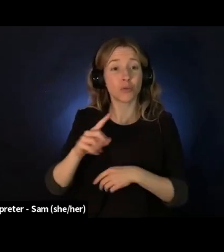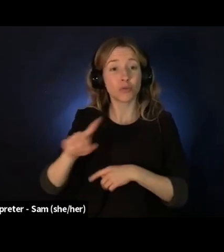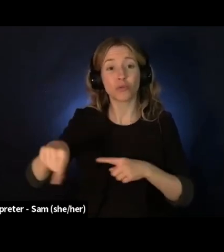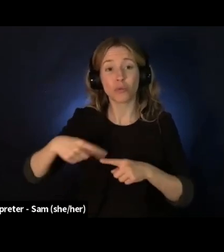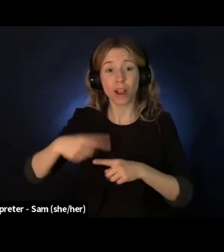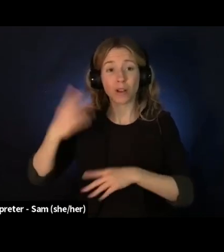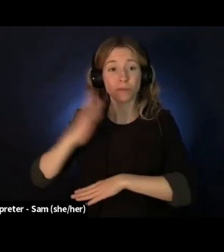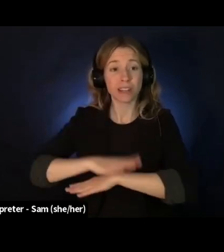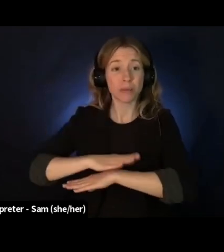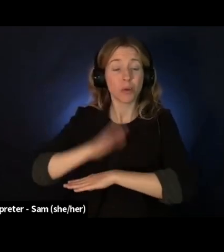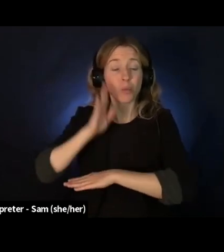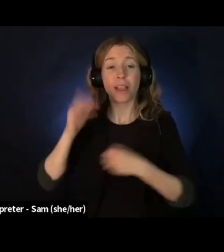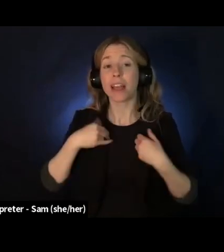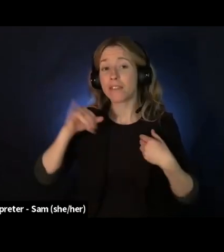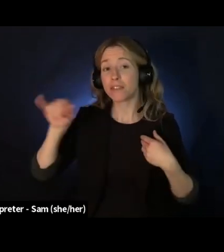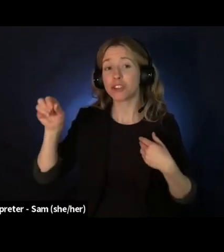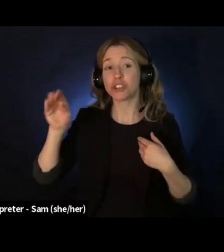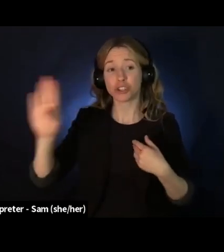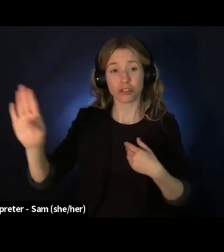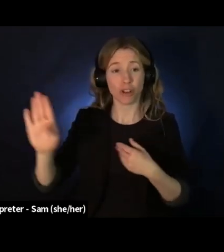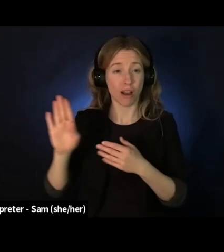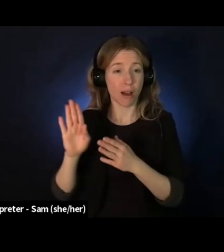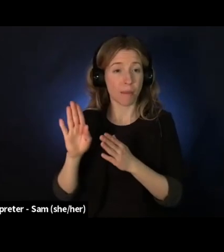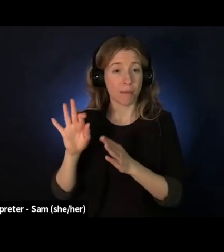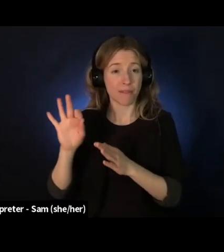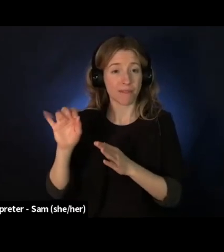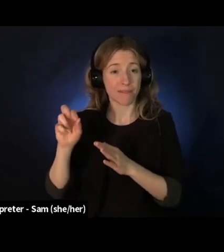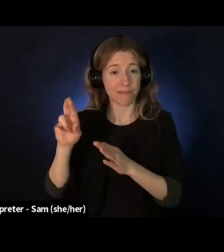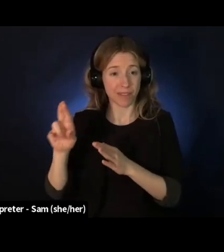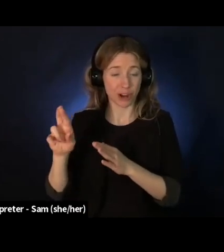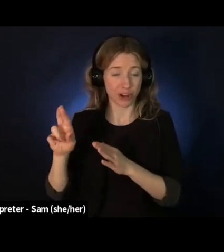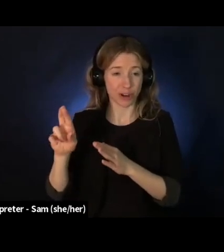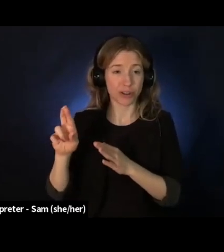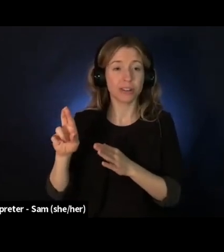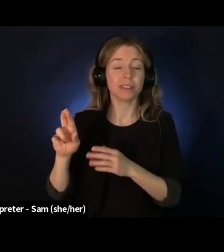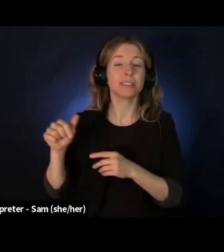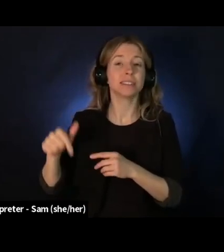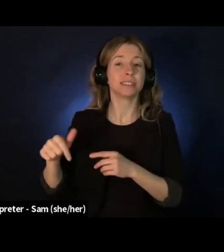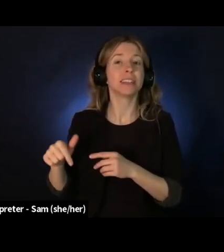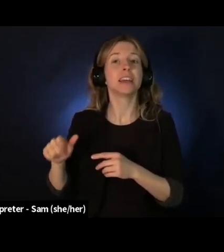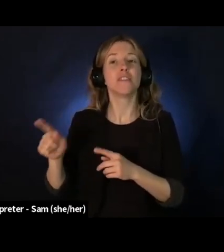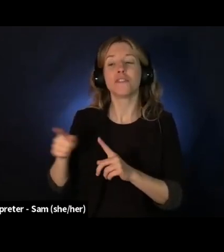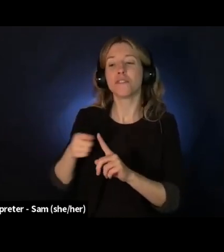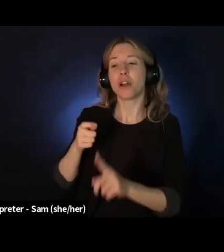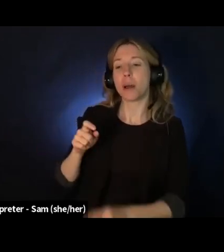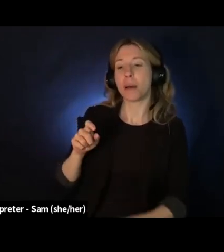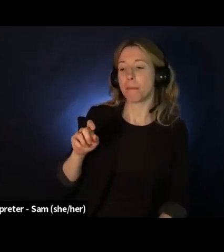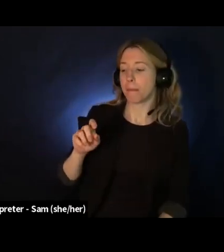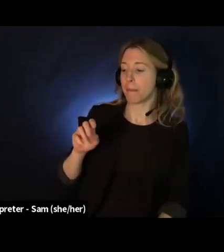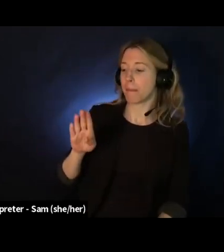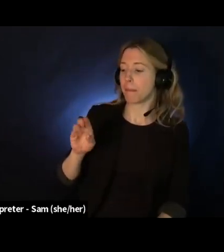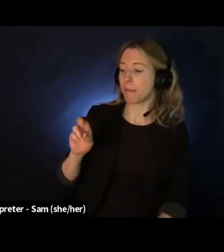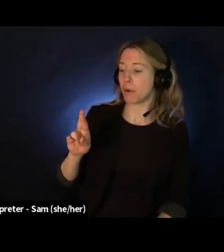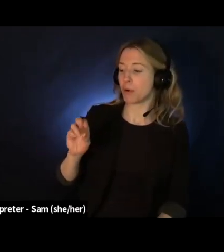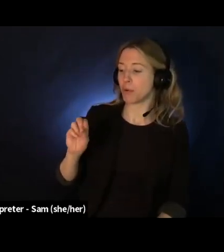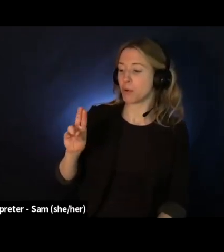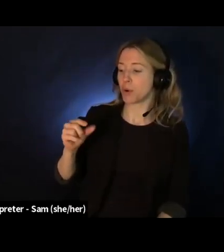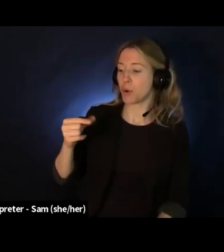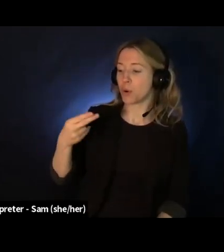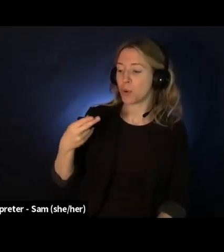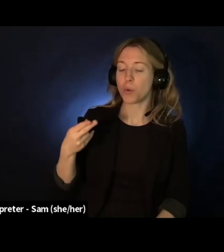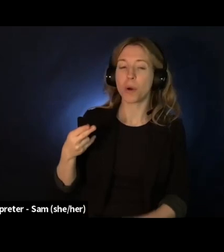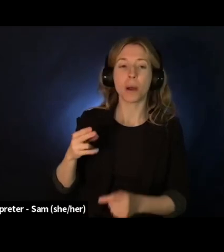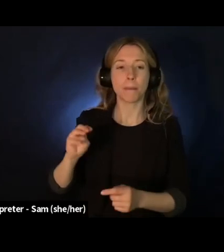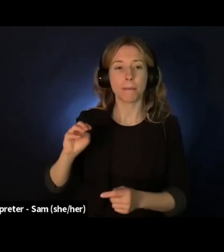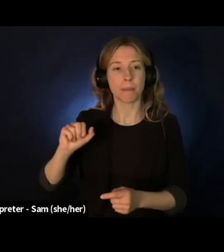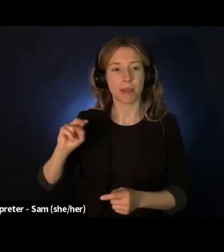Fair that is in partnership with the Borough of Manhattan Community College and Community Word Project. So